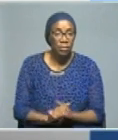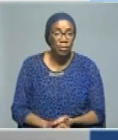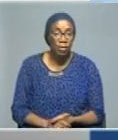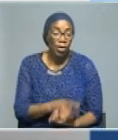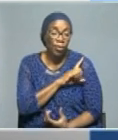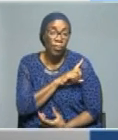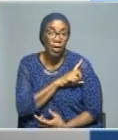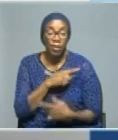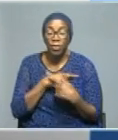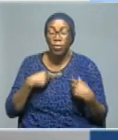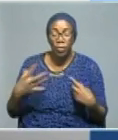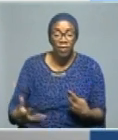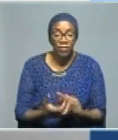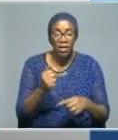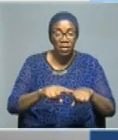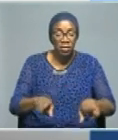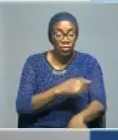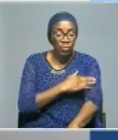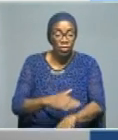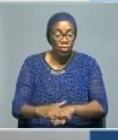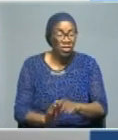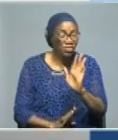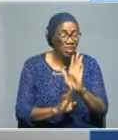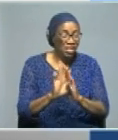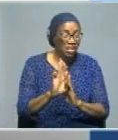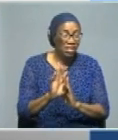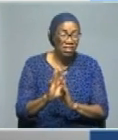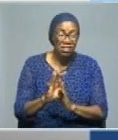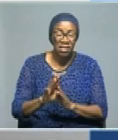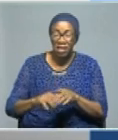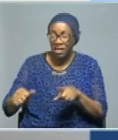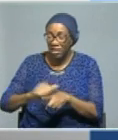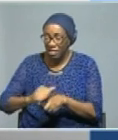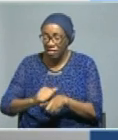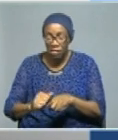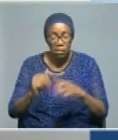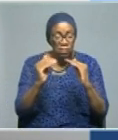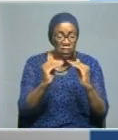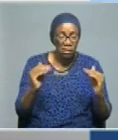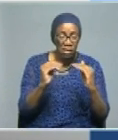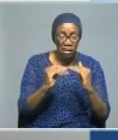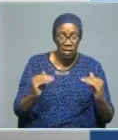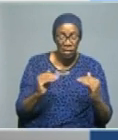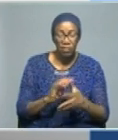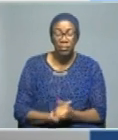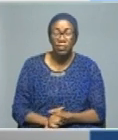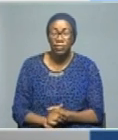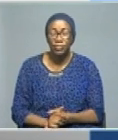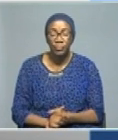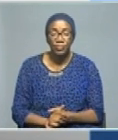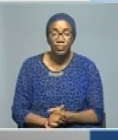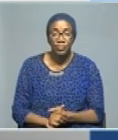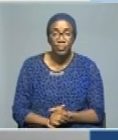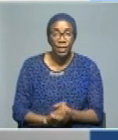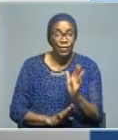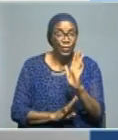ways to raise the standard of our training, to raise our industrial level, so